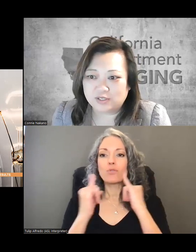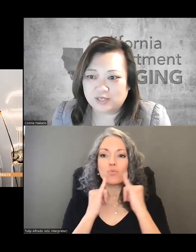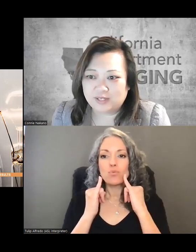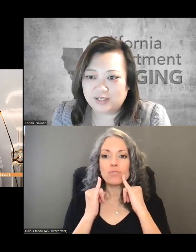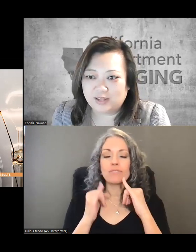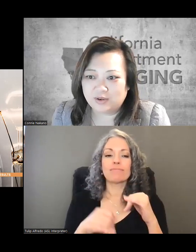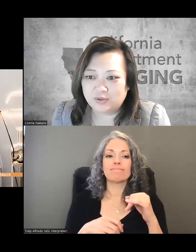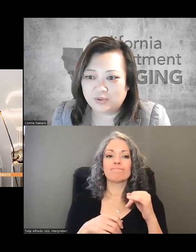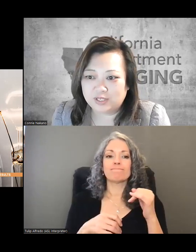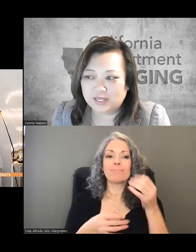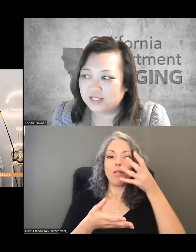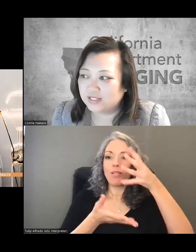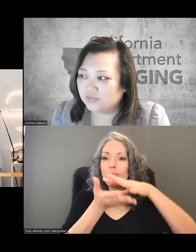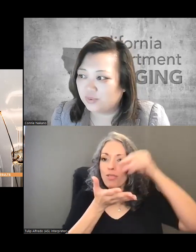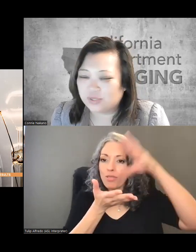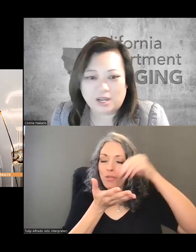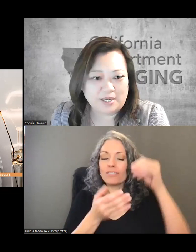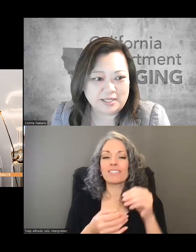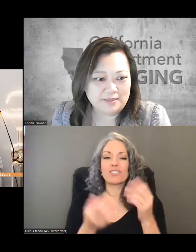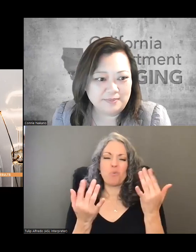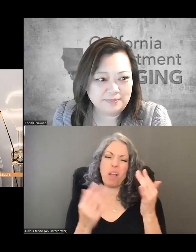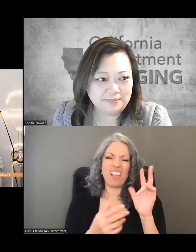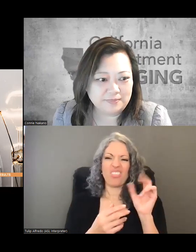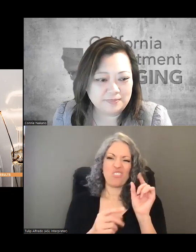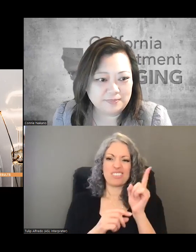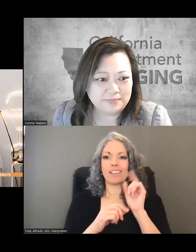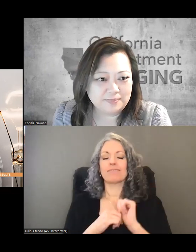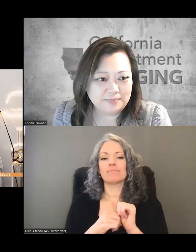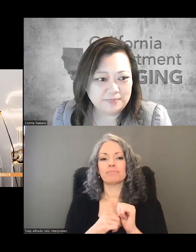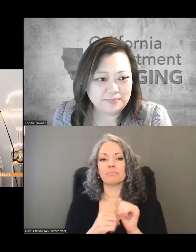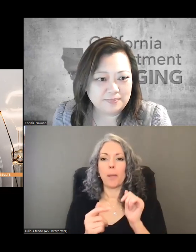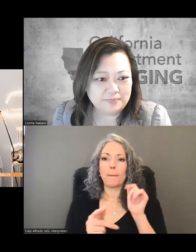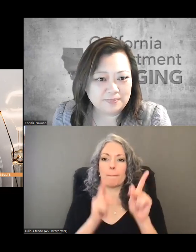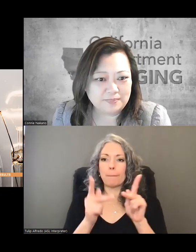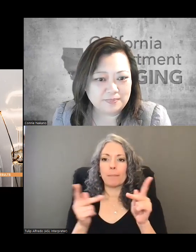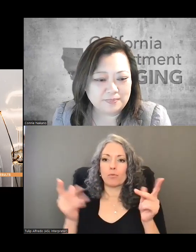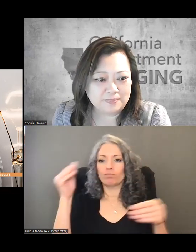I'll just give it another 30 seconds as folks are coming in.